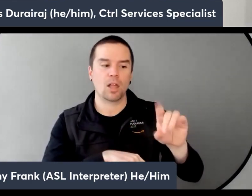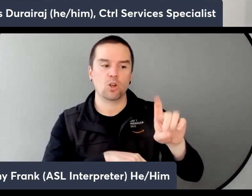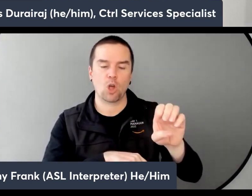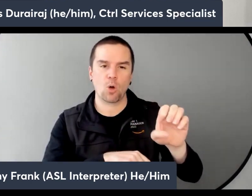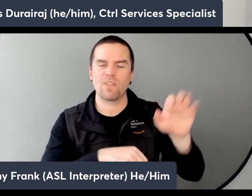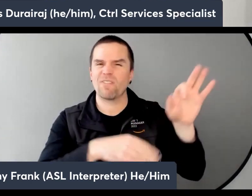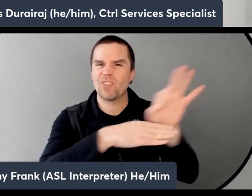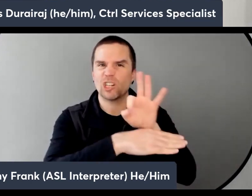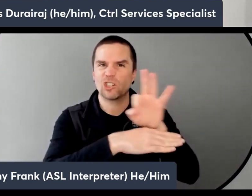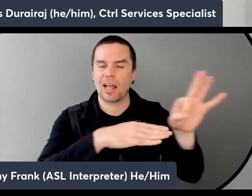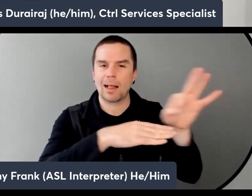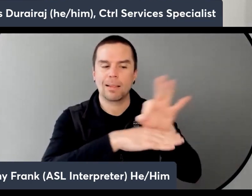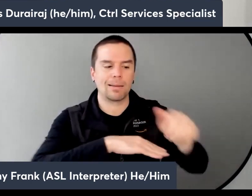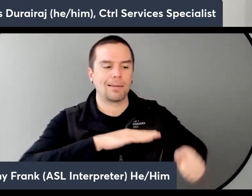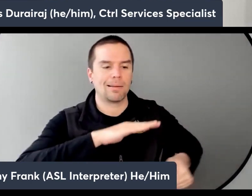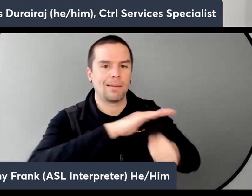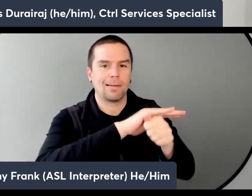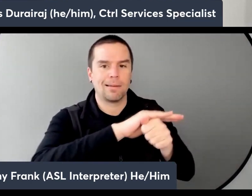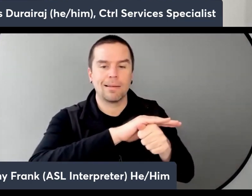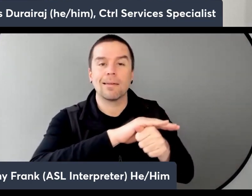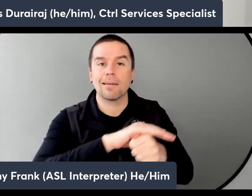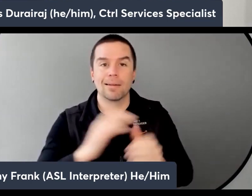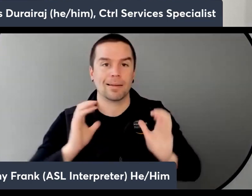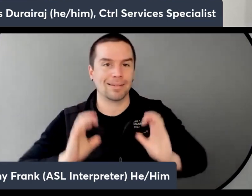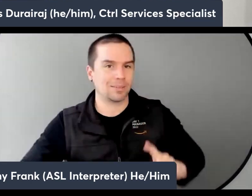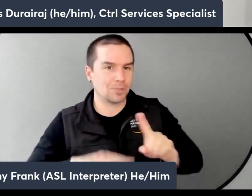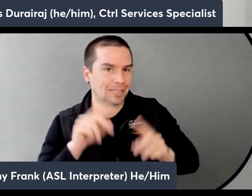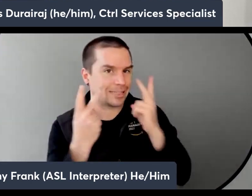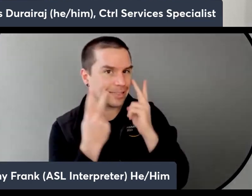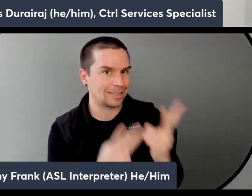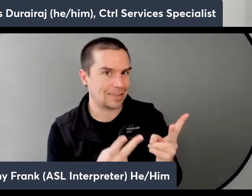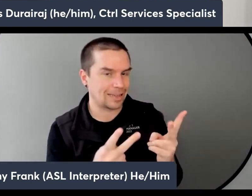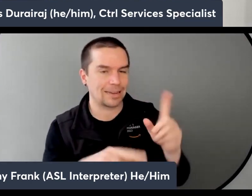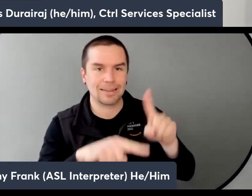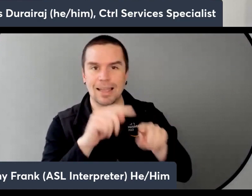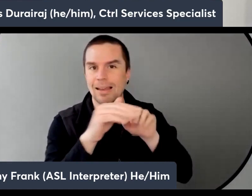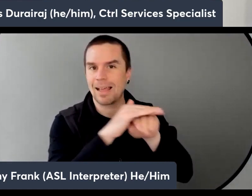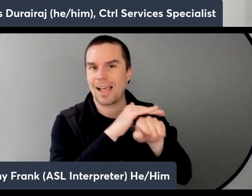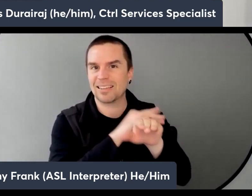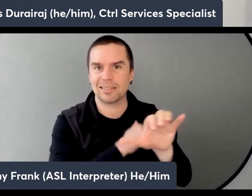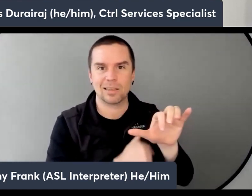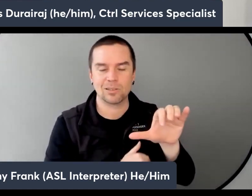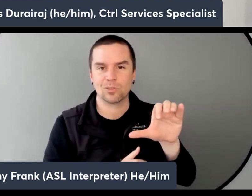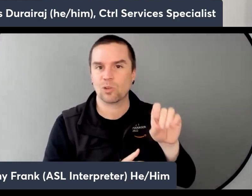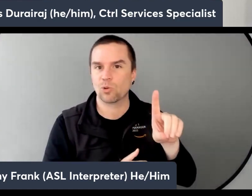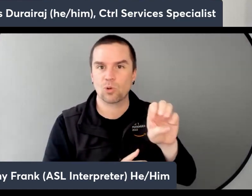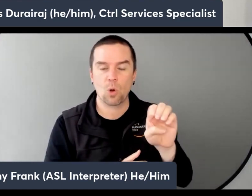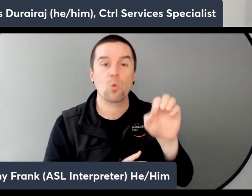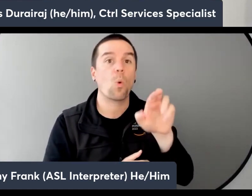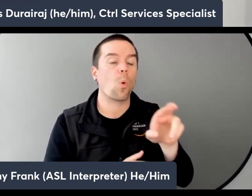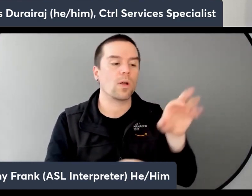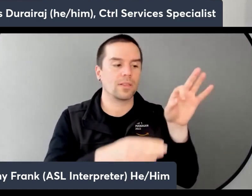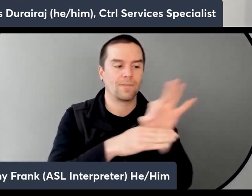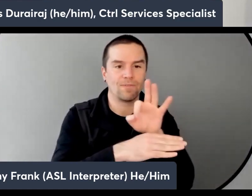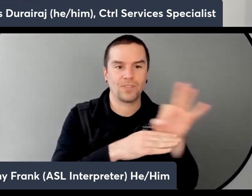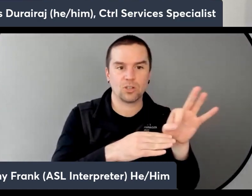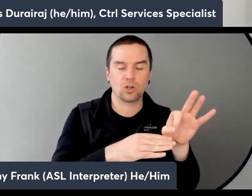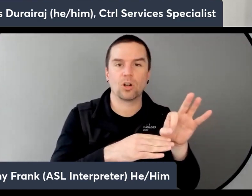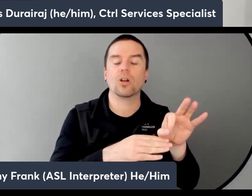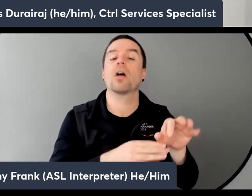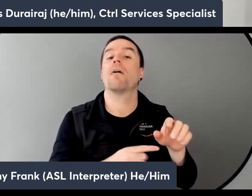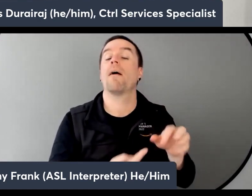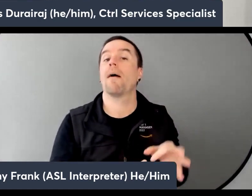from your users with a feature flag. So no one can access that code or feature unless the flag is flipped to